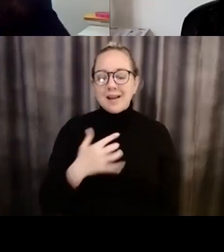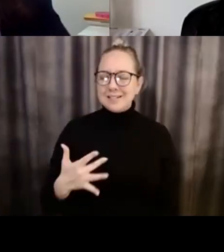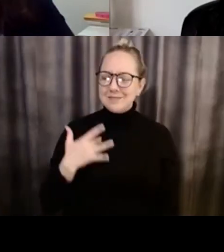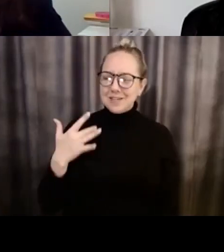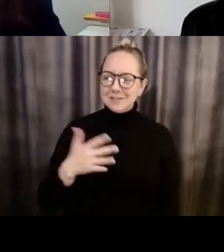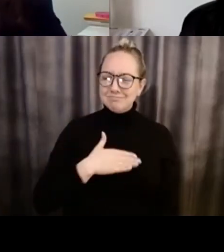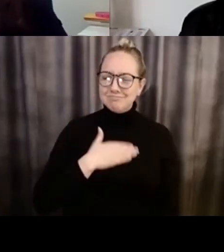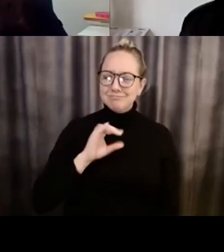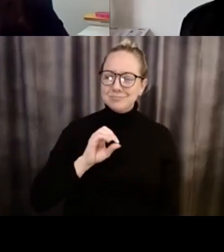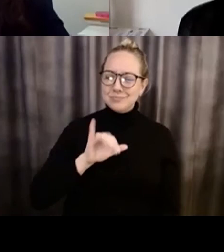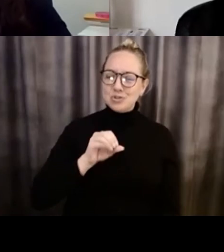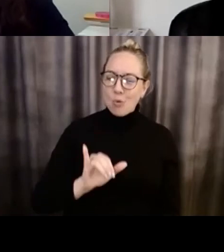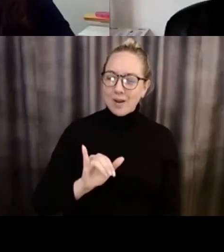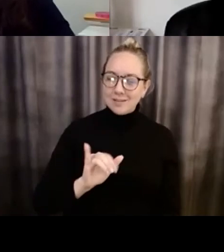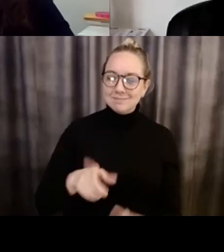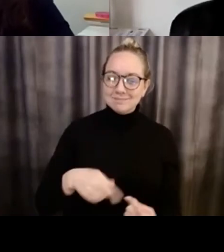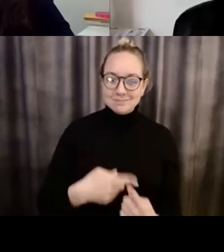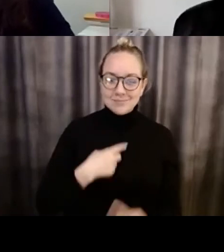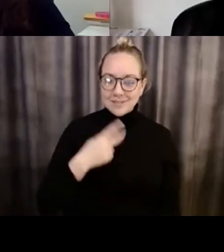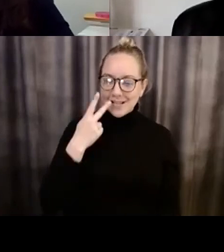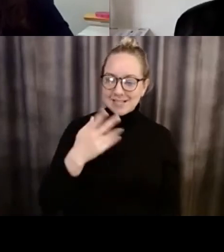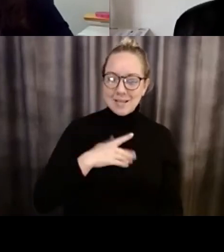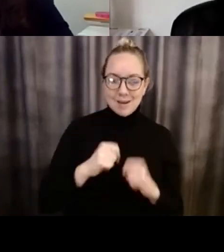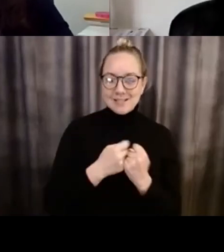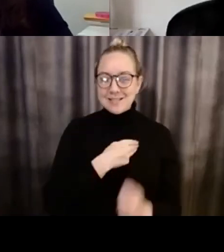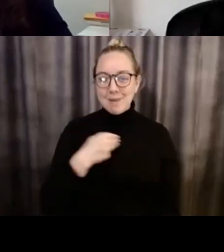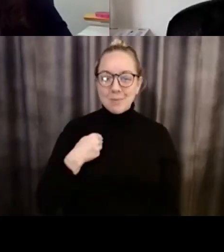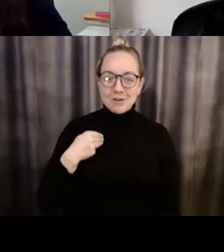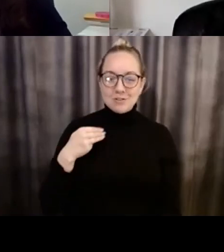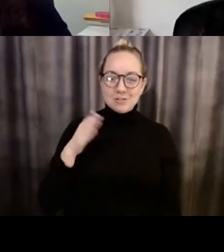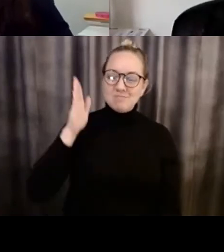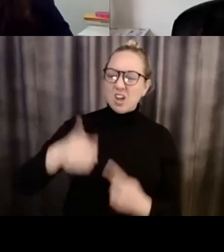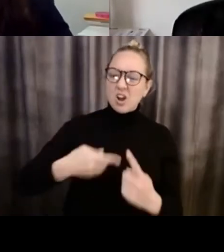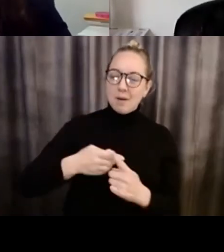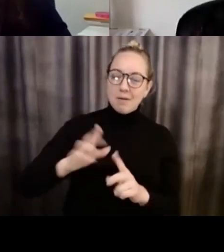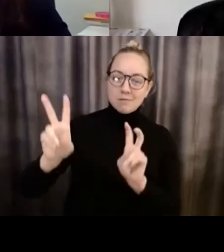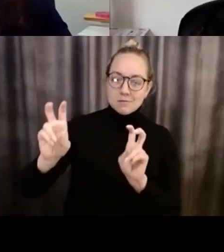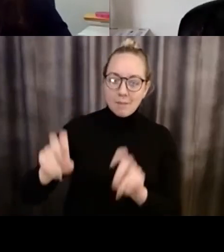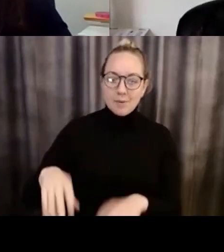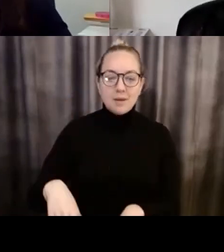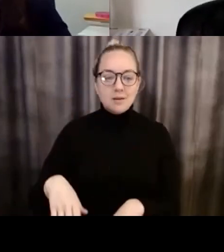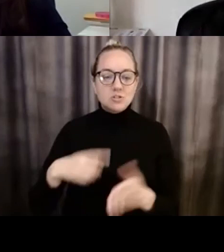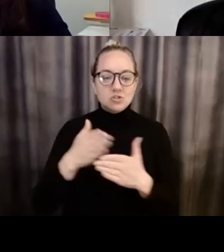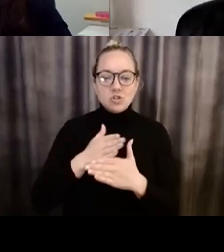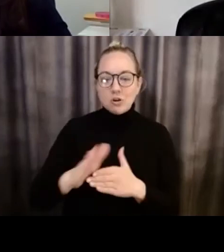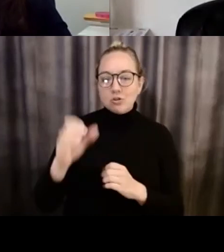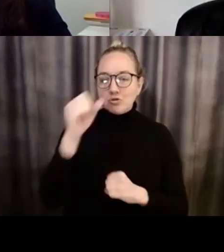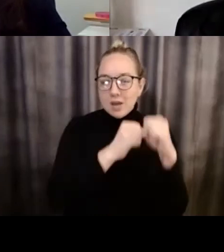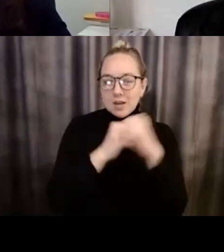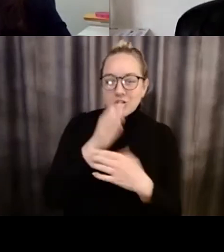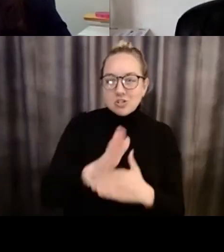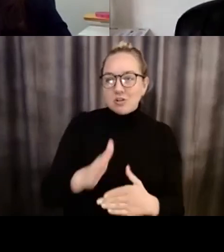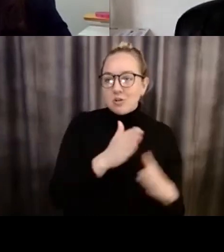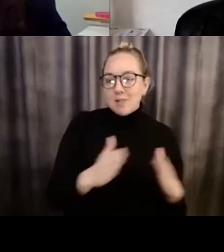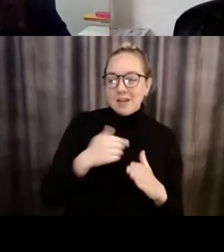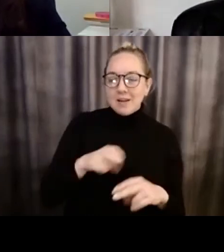see my team members just present the topics that we need to present their strategies and their plans. And I just sit back and enjoy,